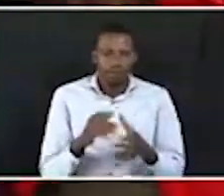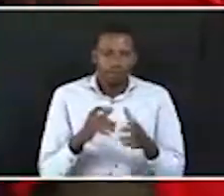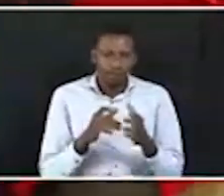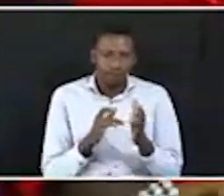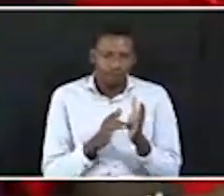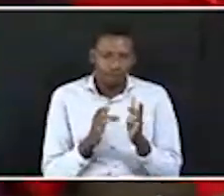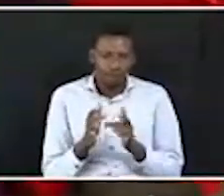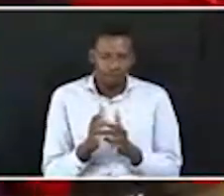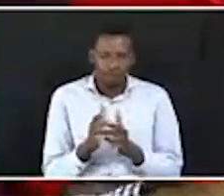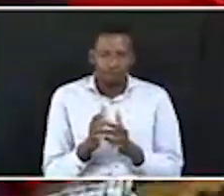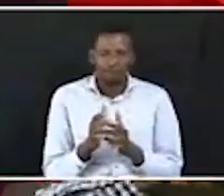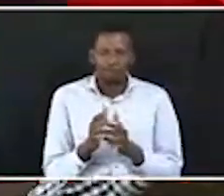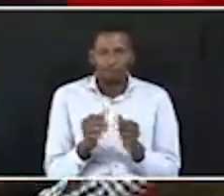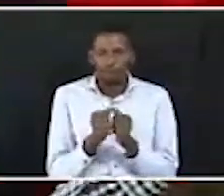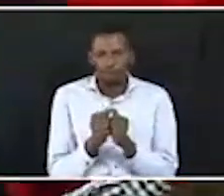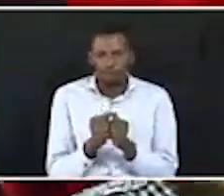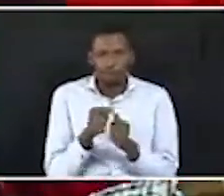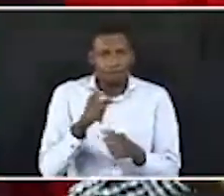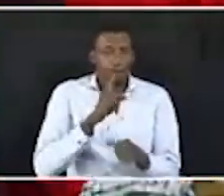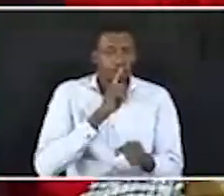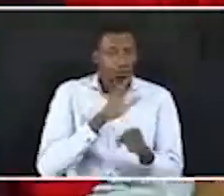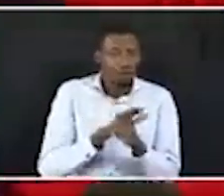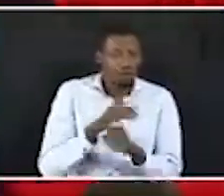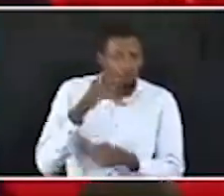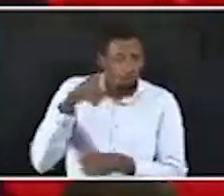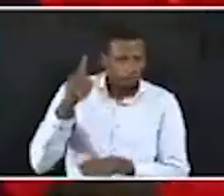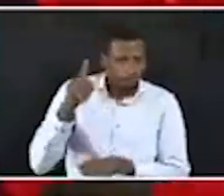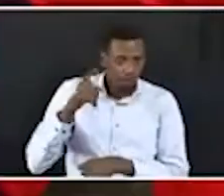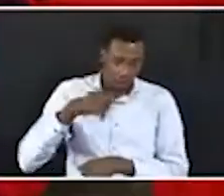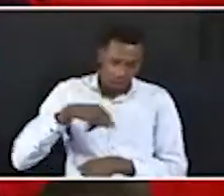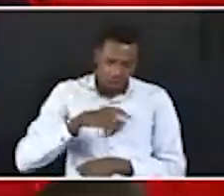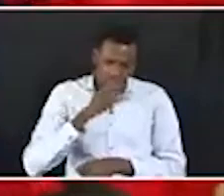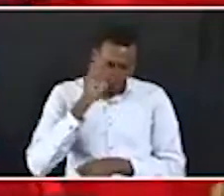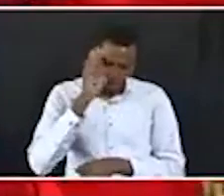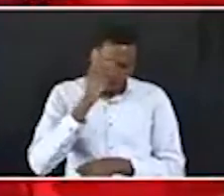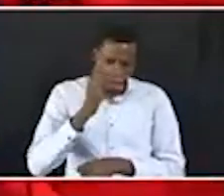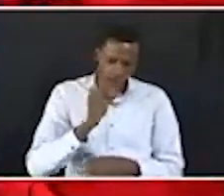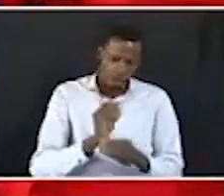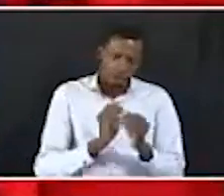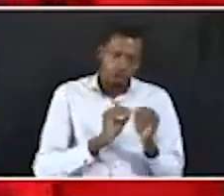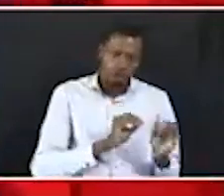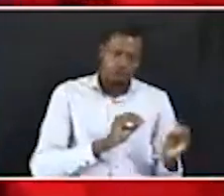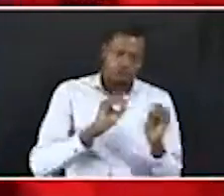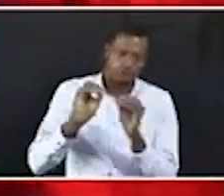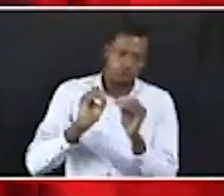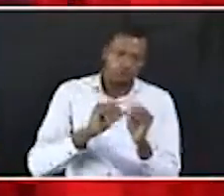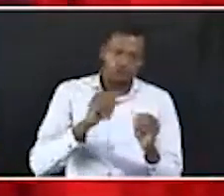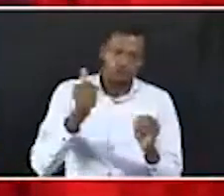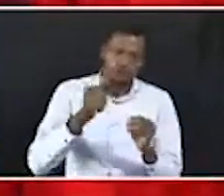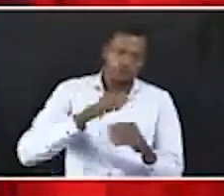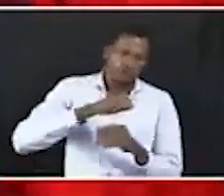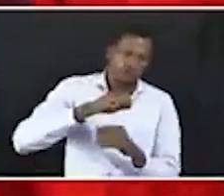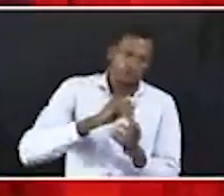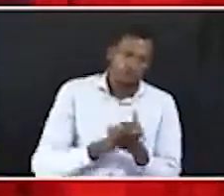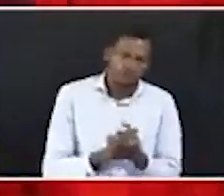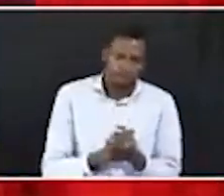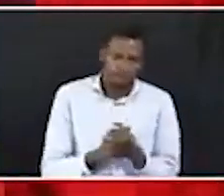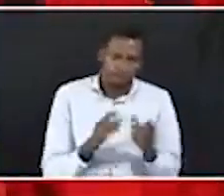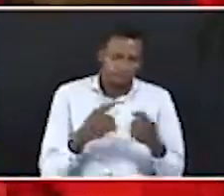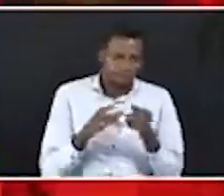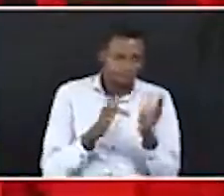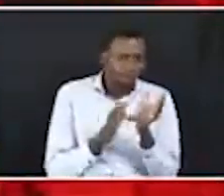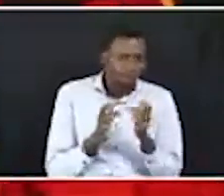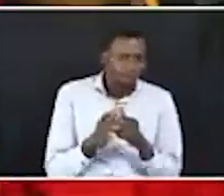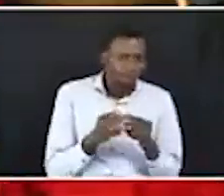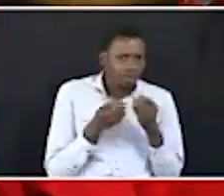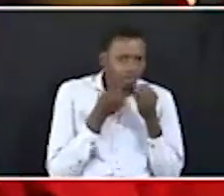that promise. Wasn't that a promise? That we are going to the other side. But he did tell them that along the way there won't